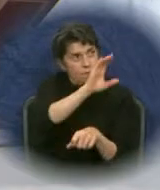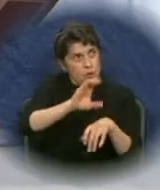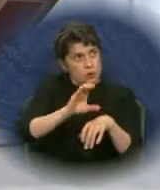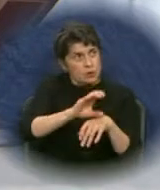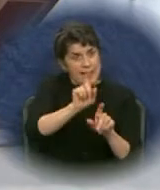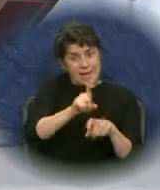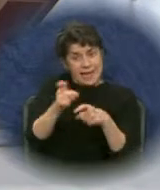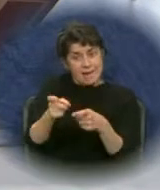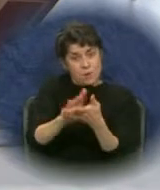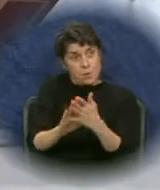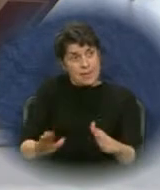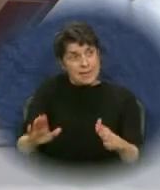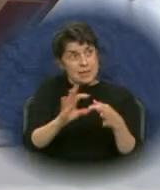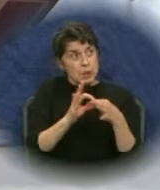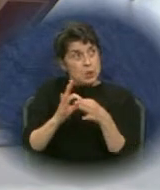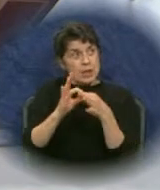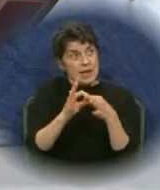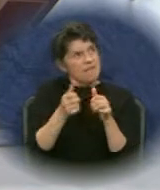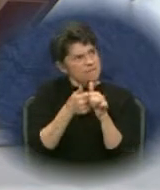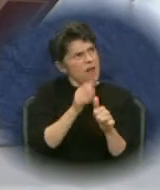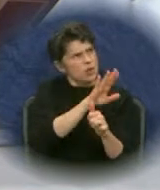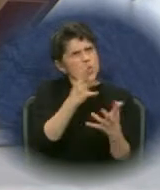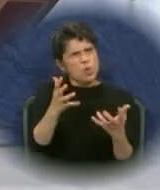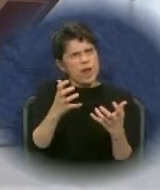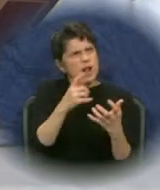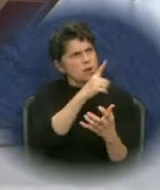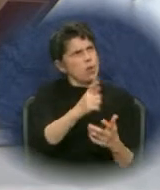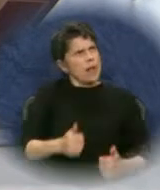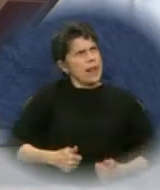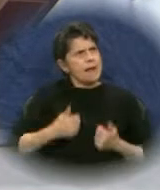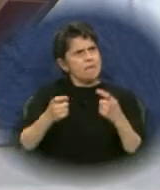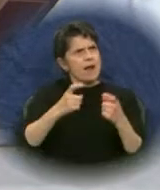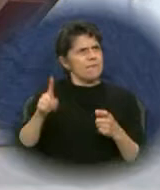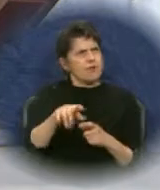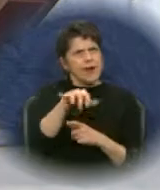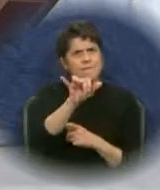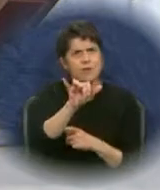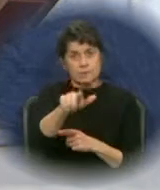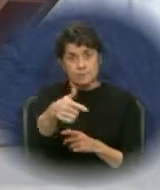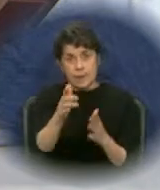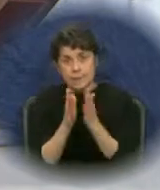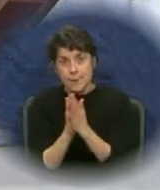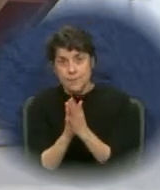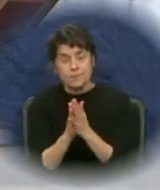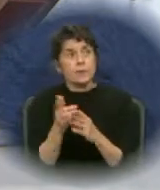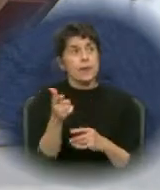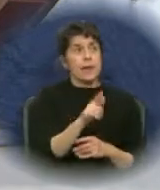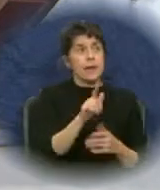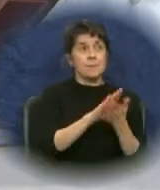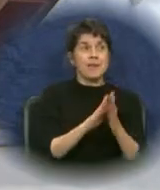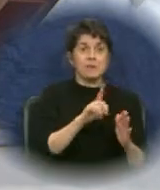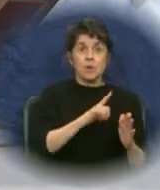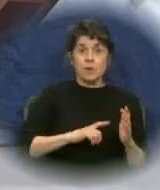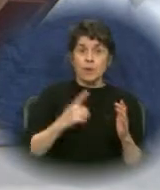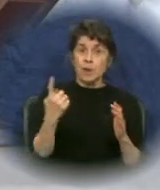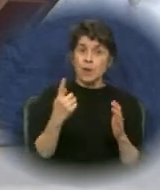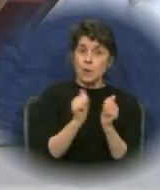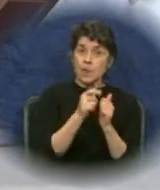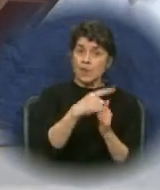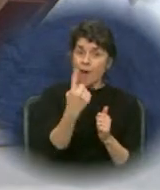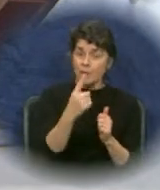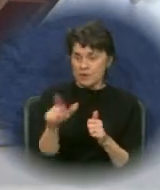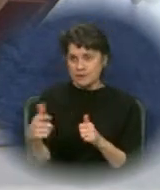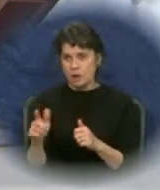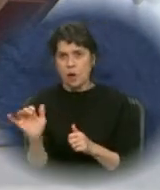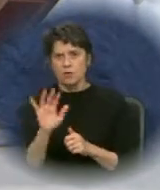in accordance with your will, who live and reign forever and ever. Amen. The peace of the Lord be with you always. And with your spirit.